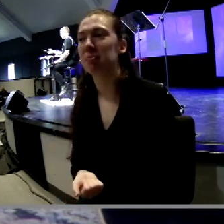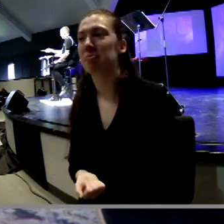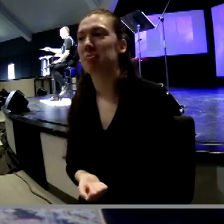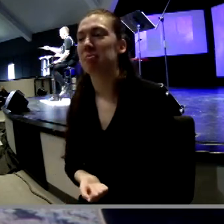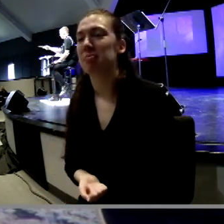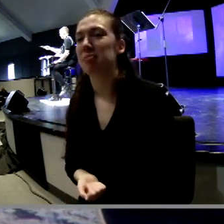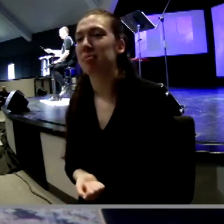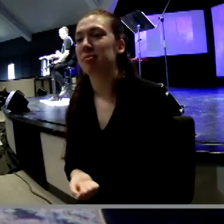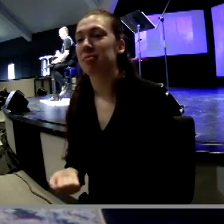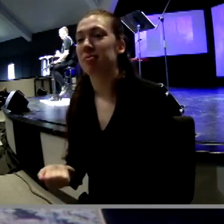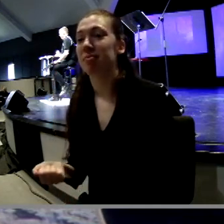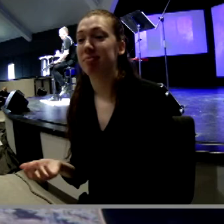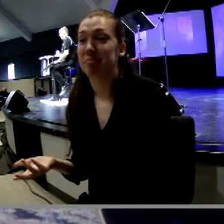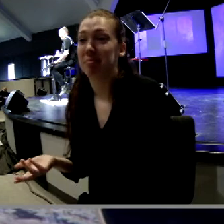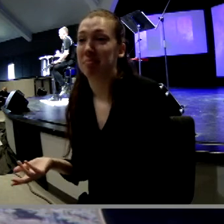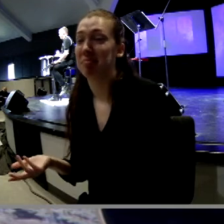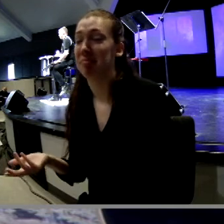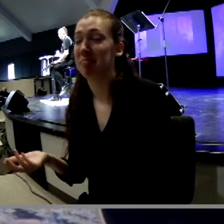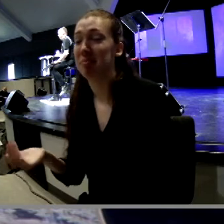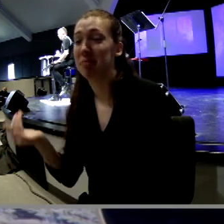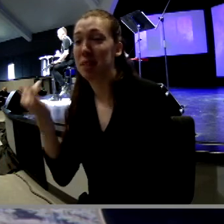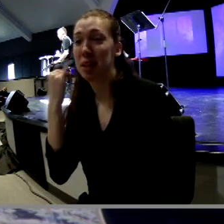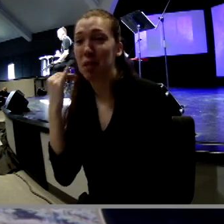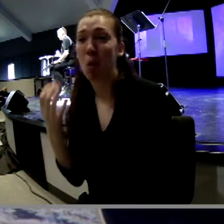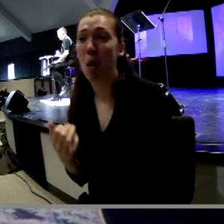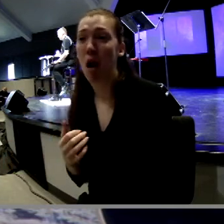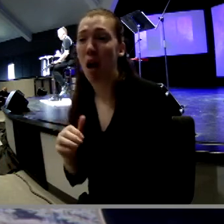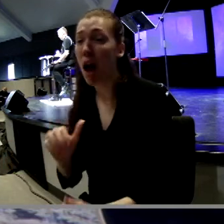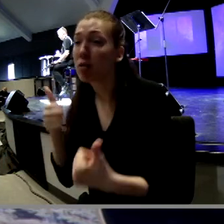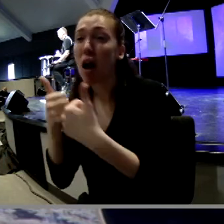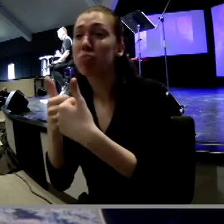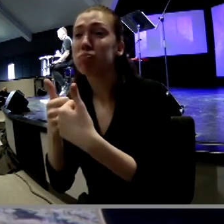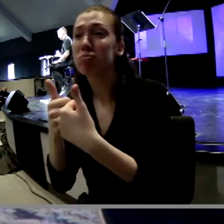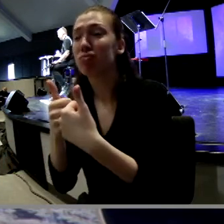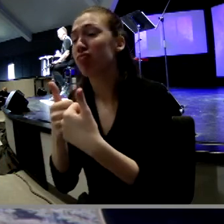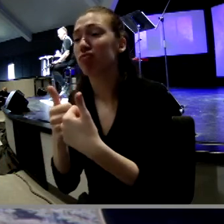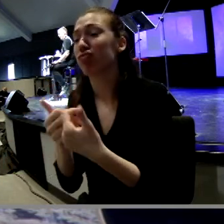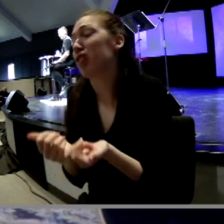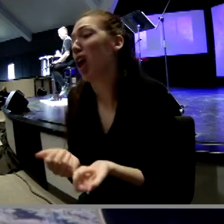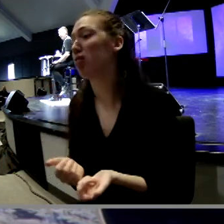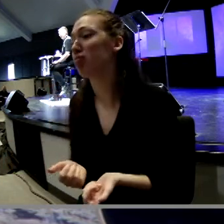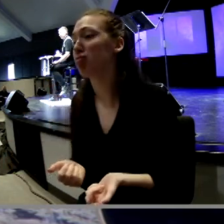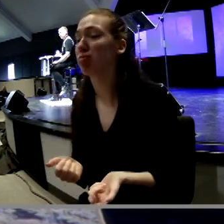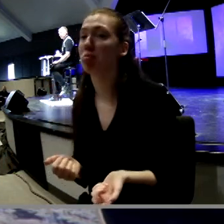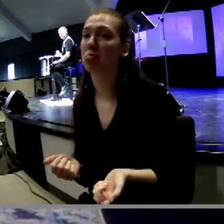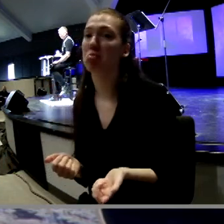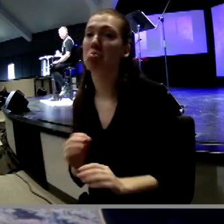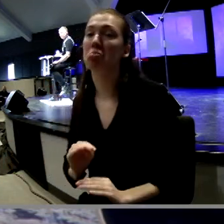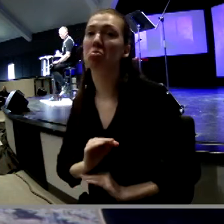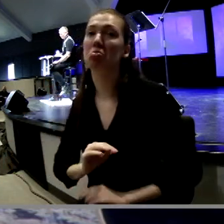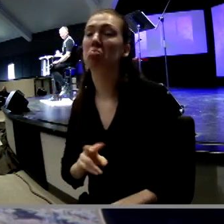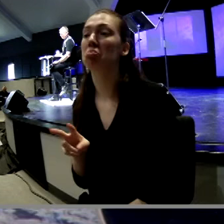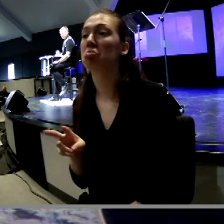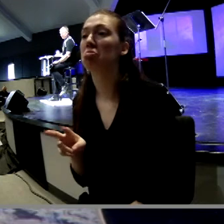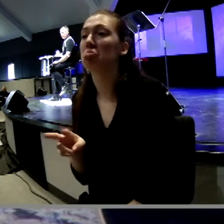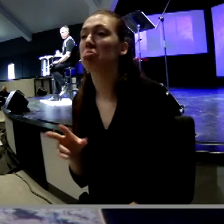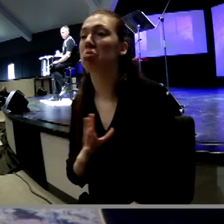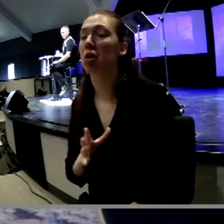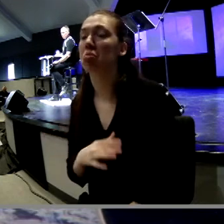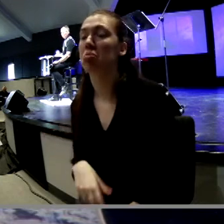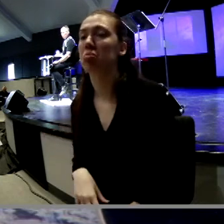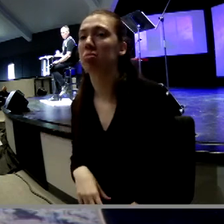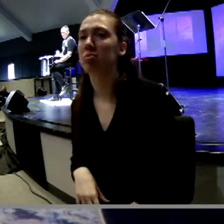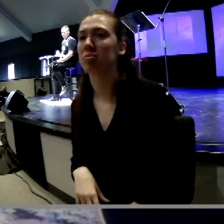If you want just to not be challenged in your personal calling and have me hand you a shovel, then